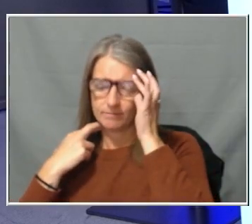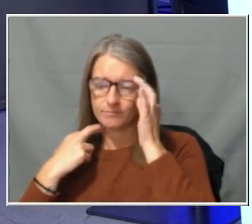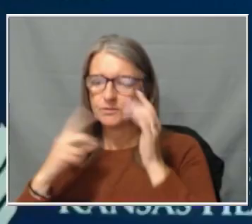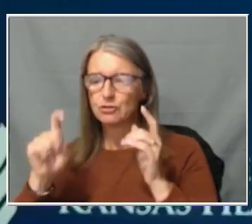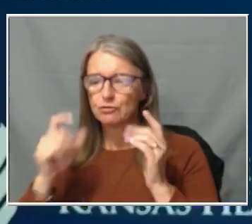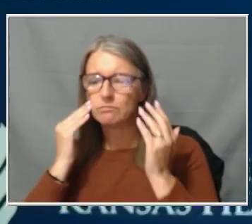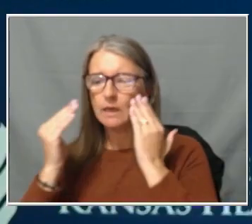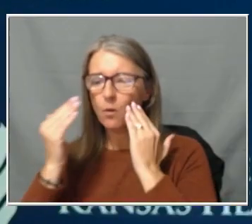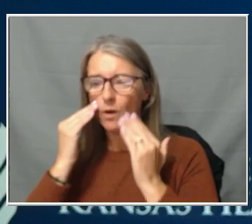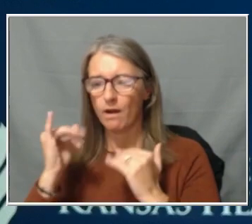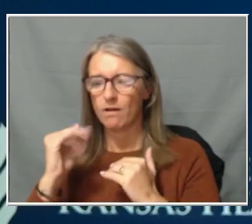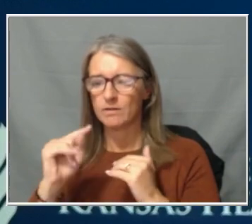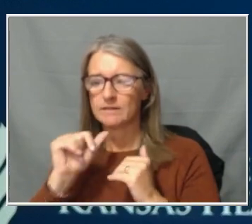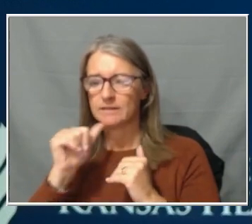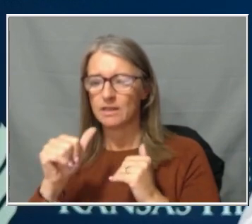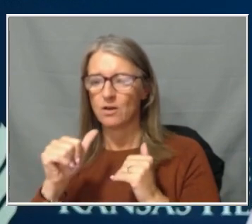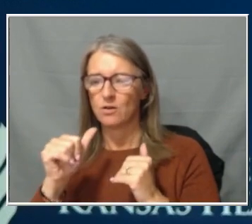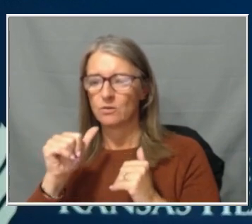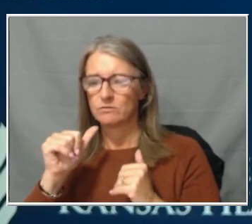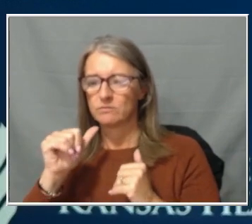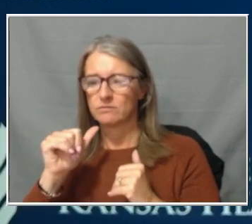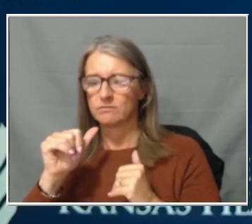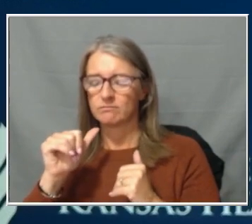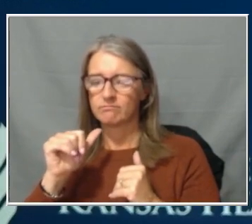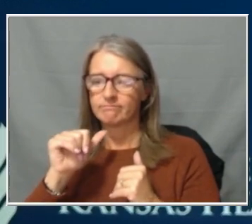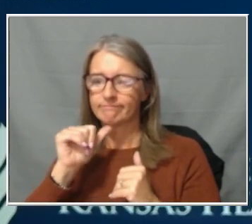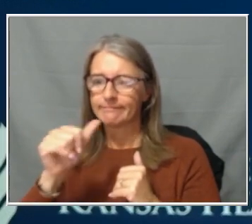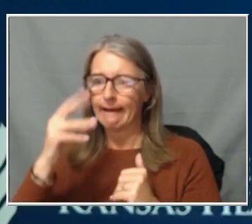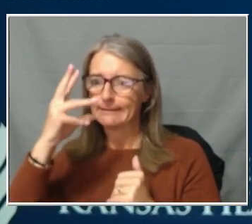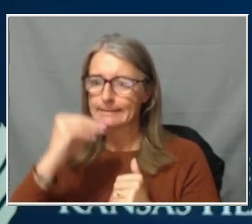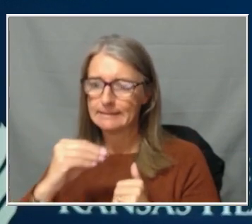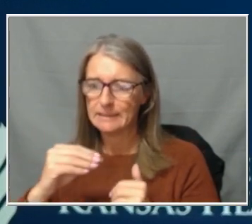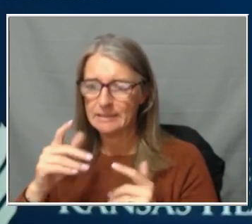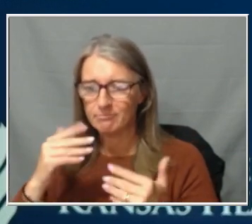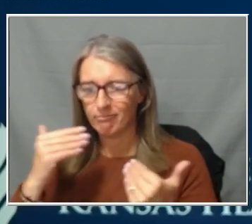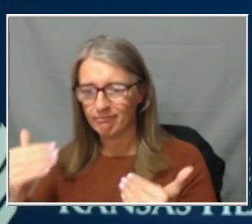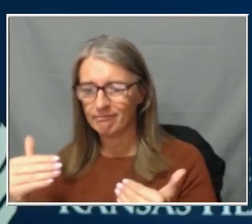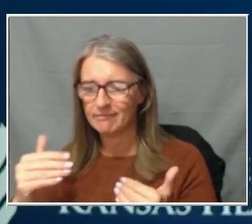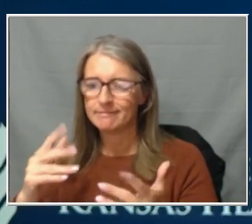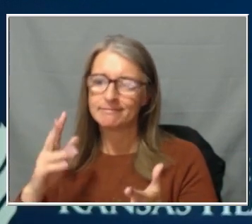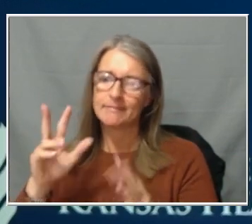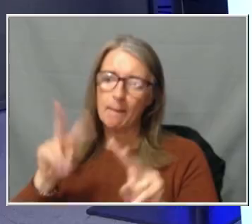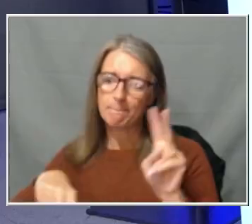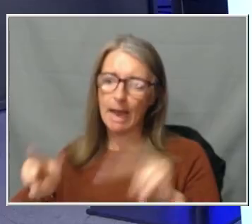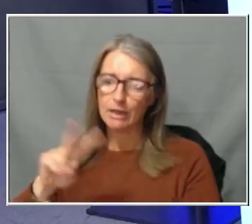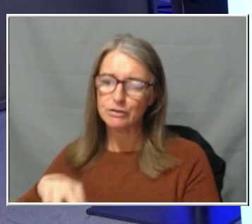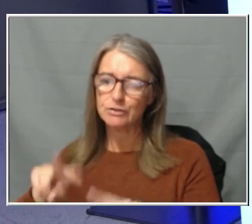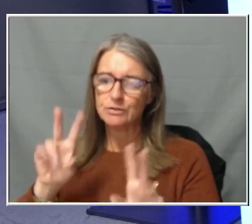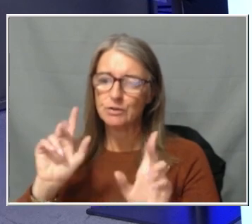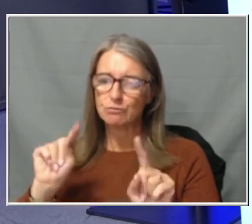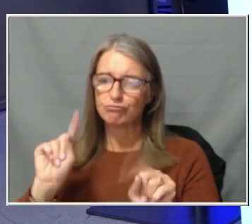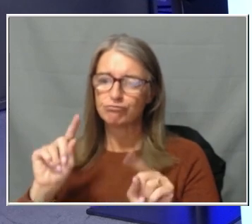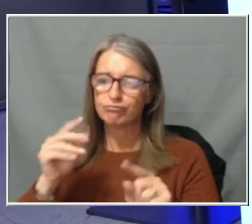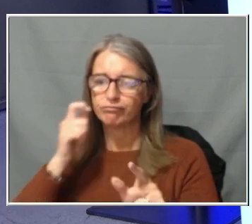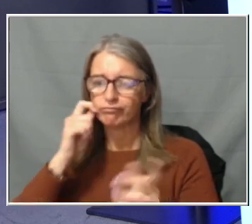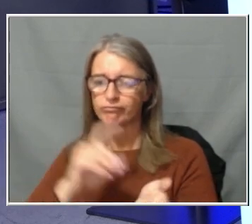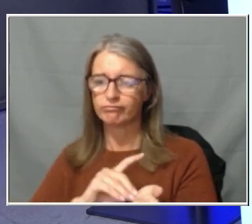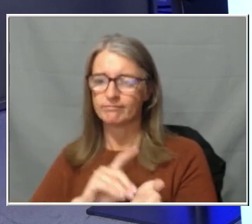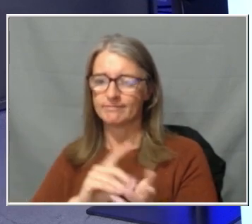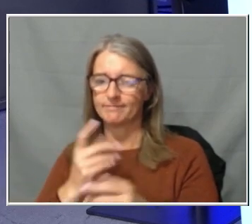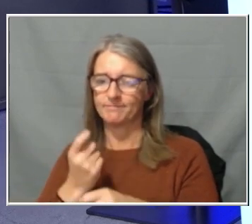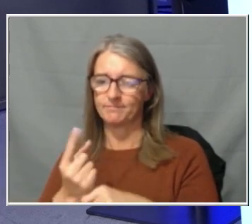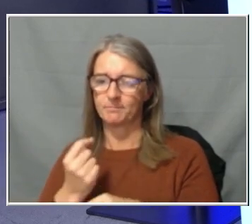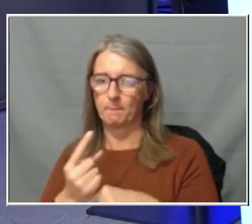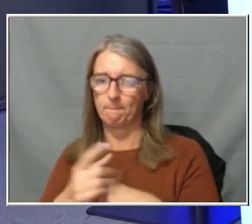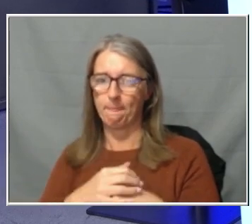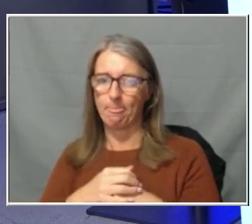aware of, but not lose sleep over. Be aware of, monitor, get you your dermatologist. I do be every careful. year, and when we get off this every year, I think the last 2